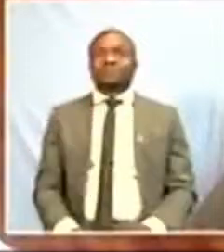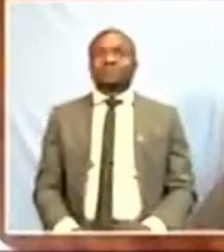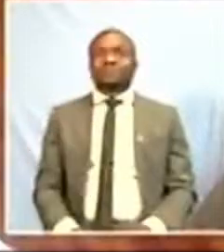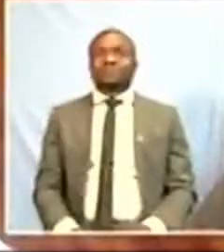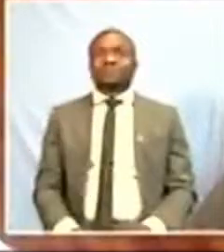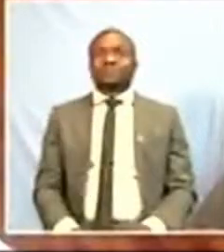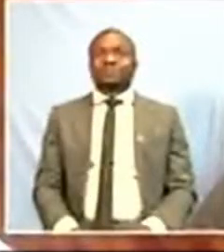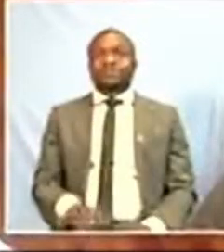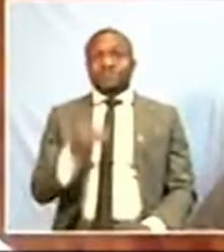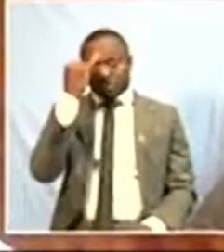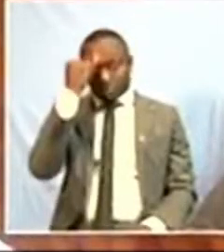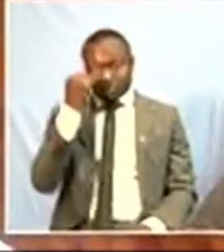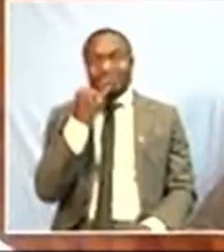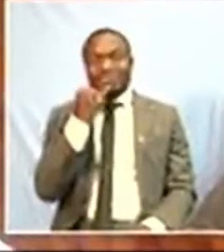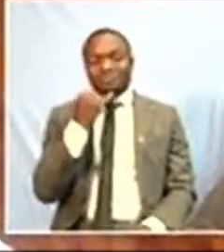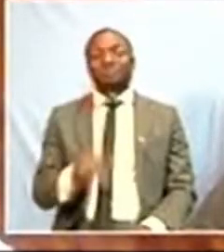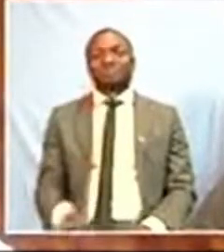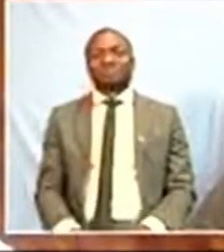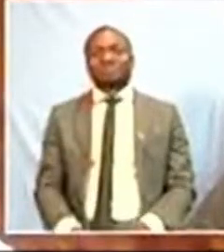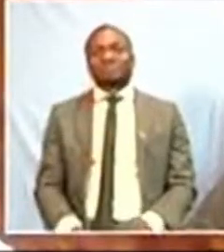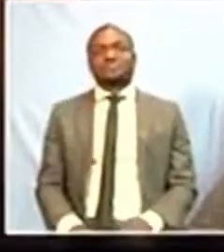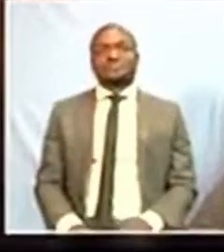Head of procurement. Yes, Chair.